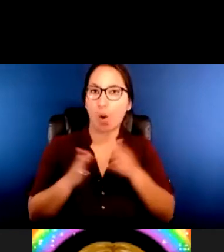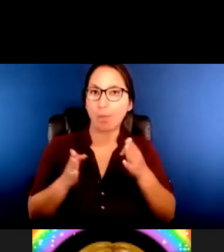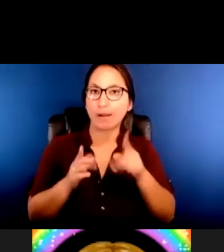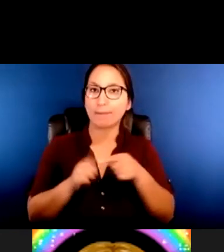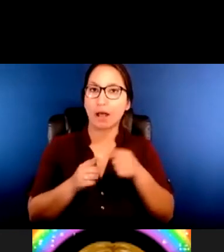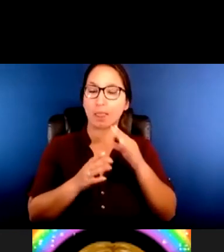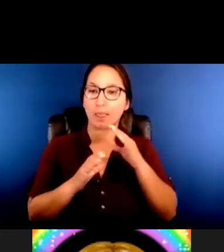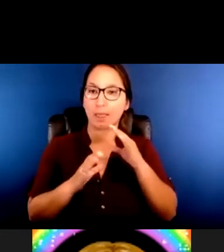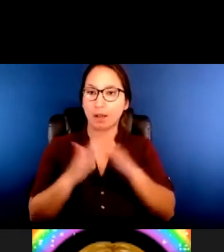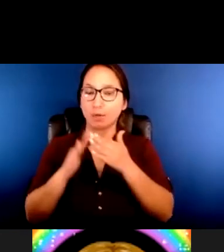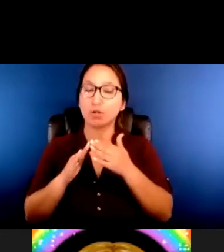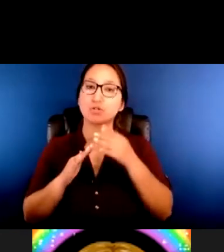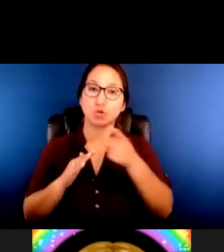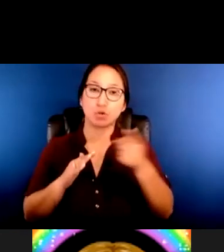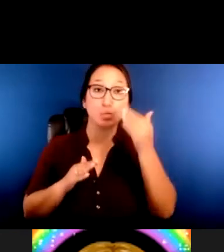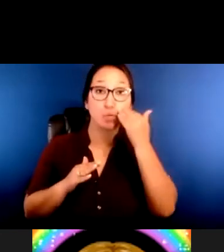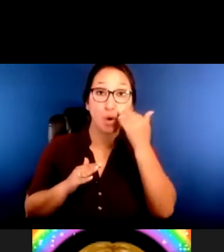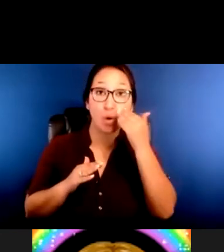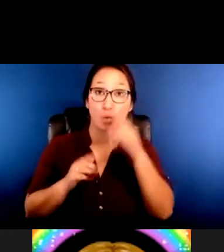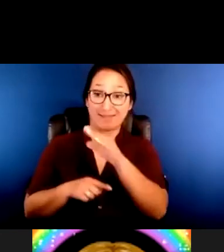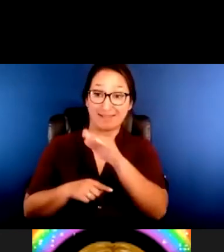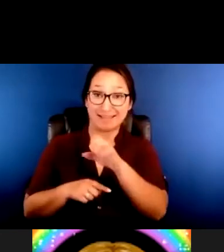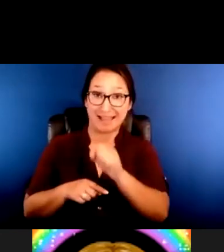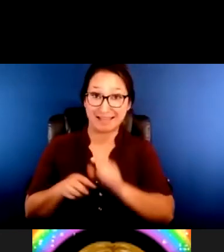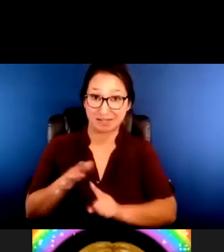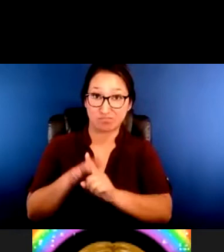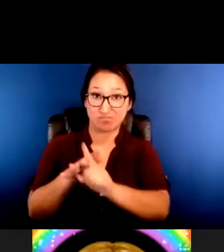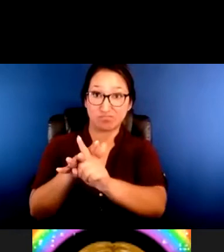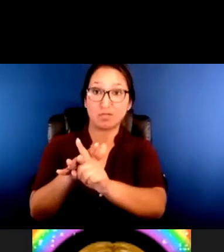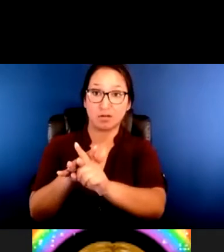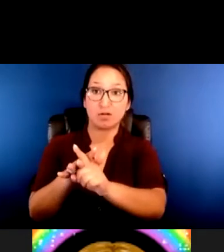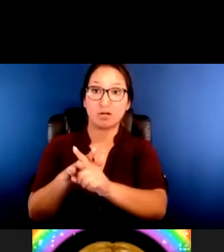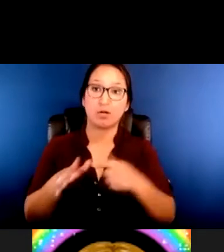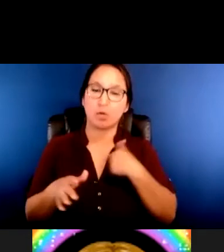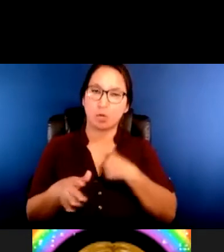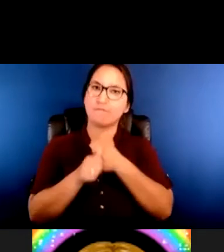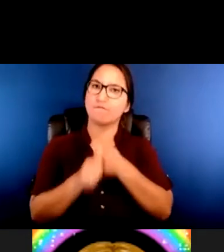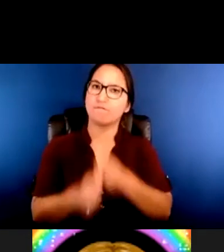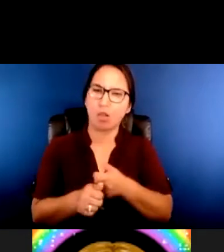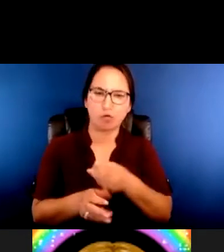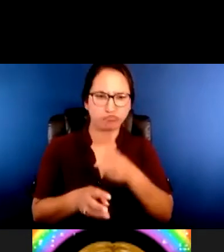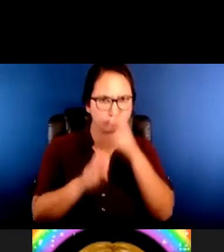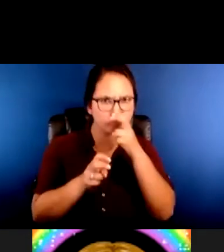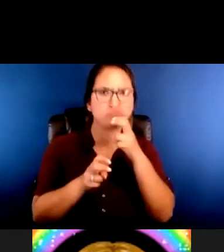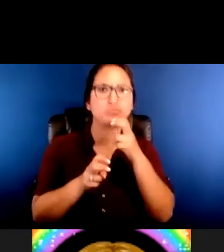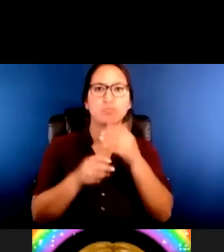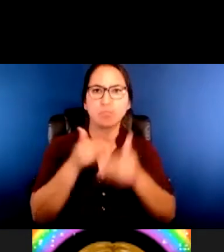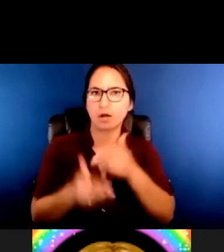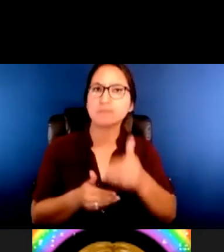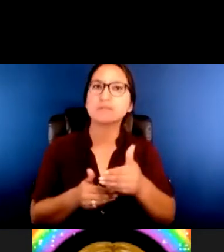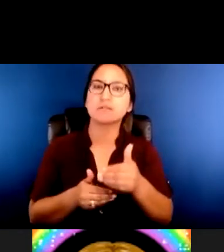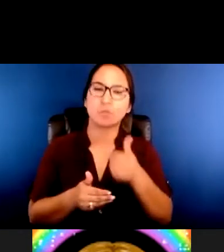these cases arise, we go through a rigorous process. So we have to identify the classroom students are